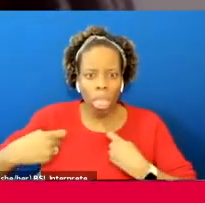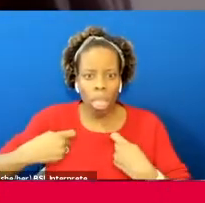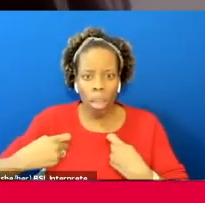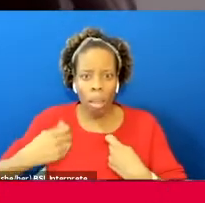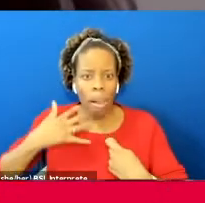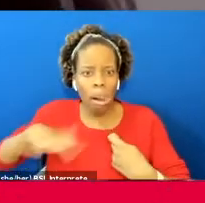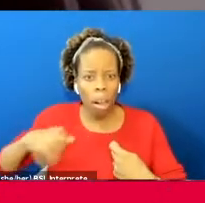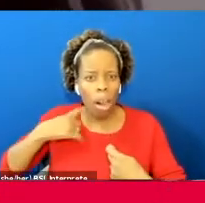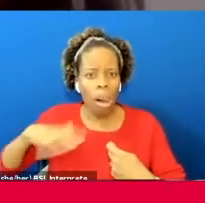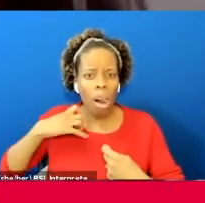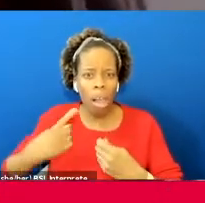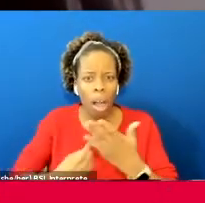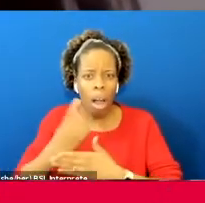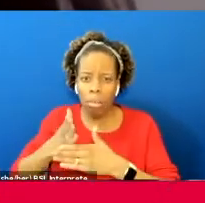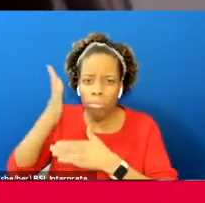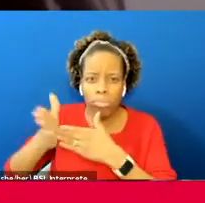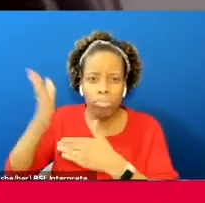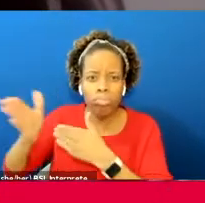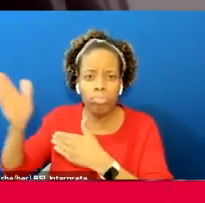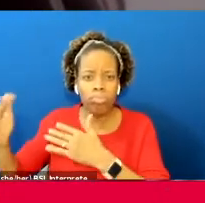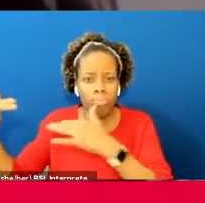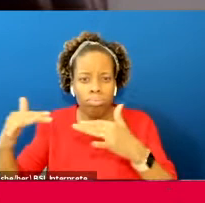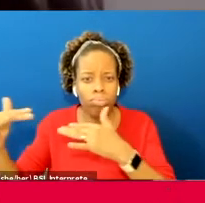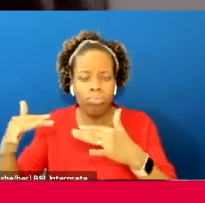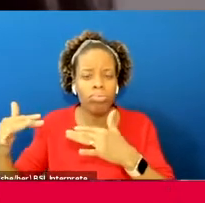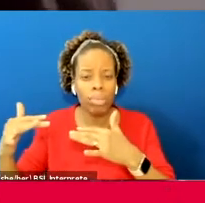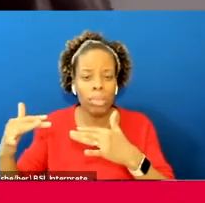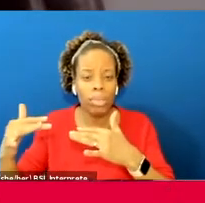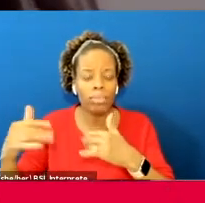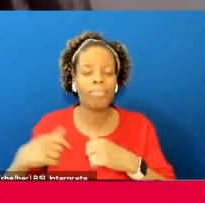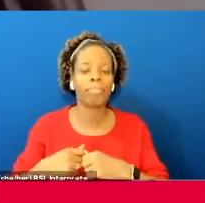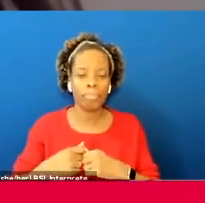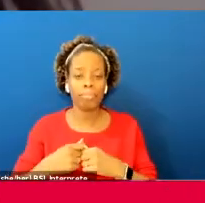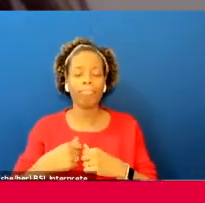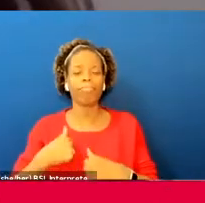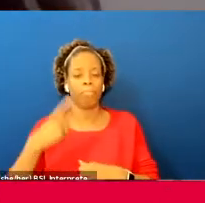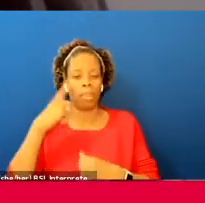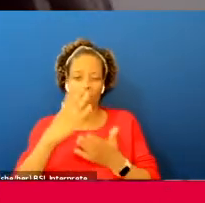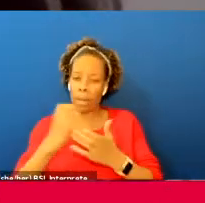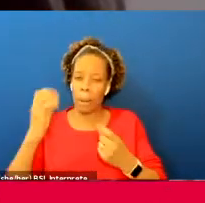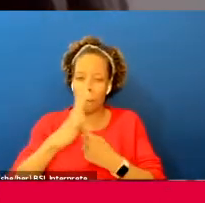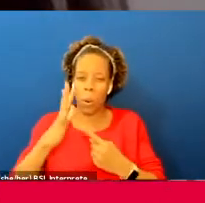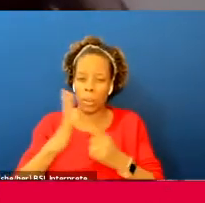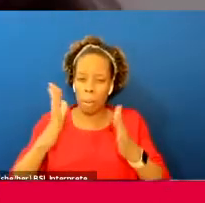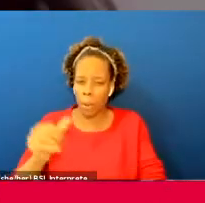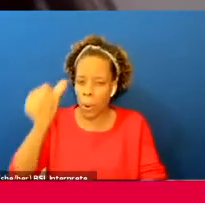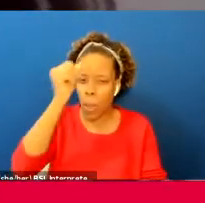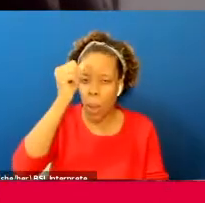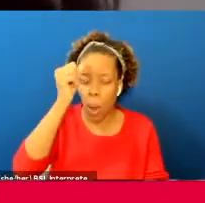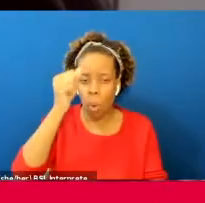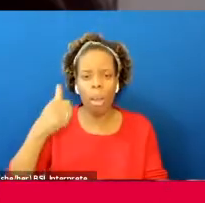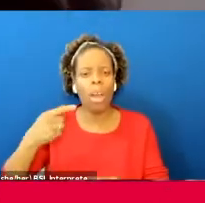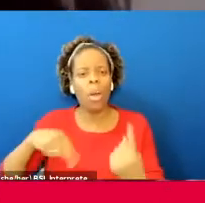of millions in countries in the global south. Now, I think it's also important to acknowledge that when we talk about the arms